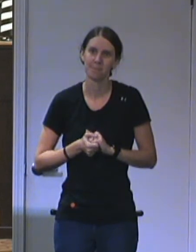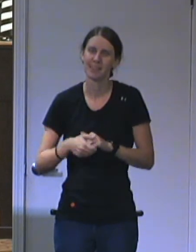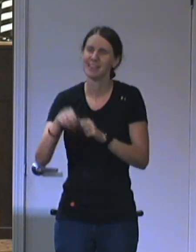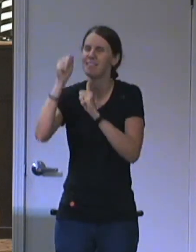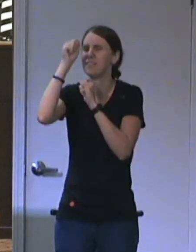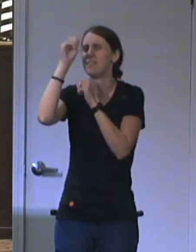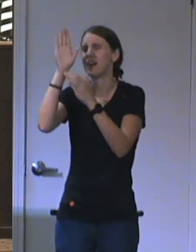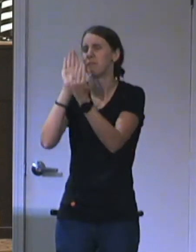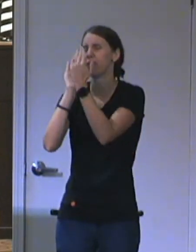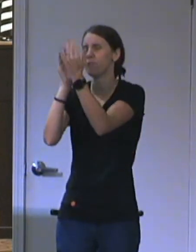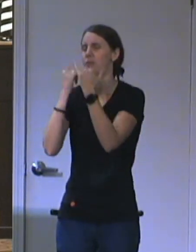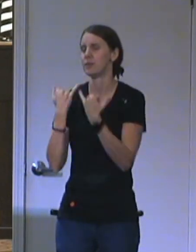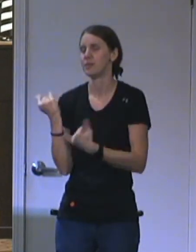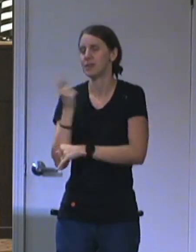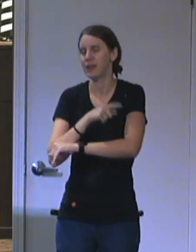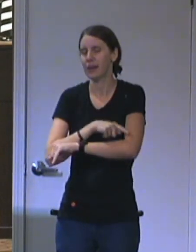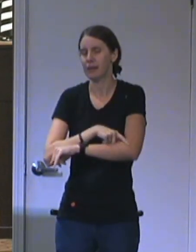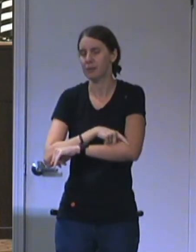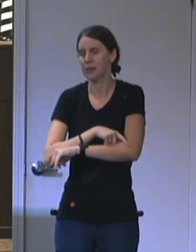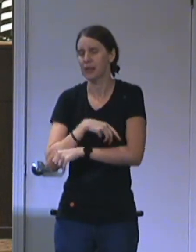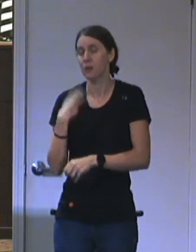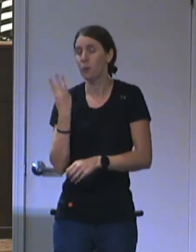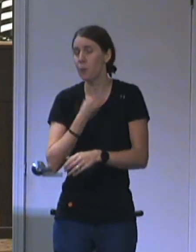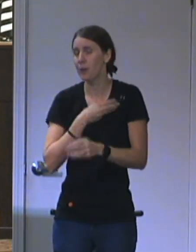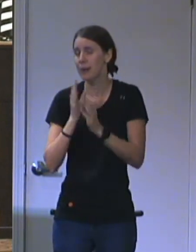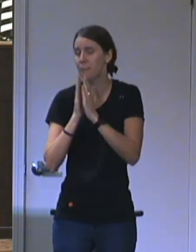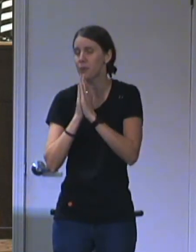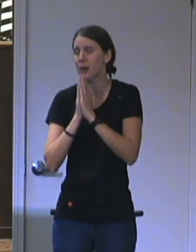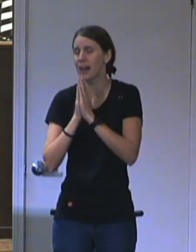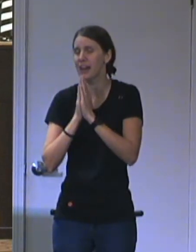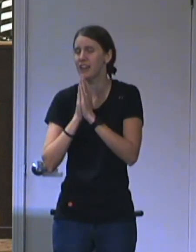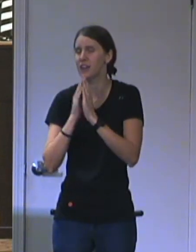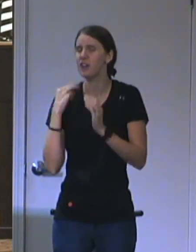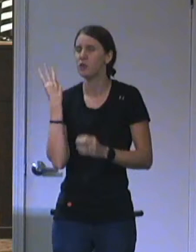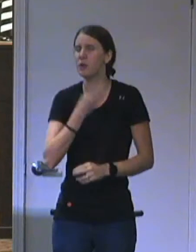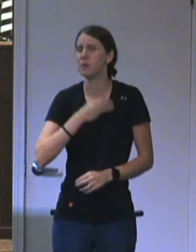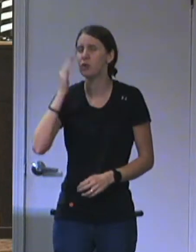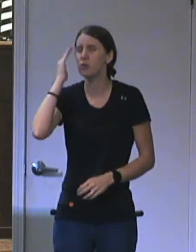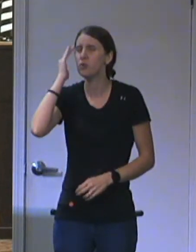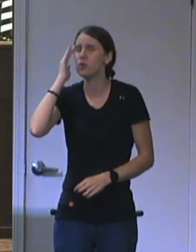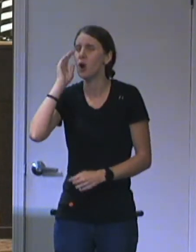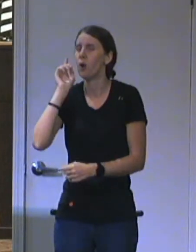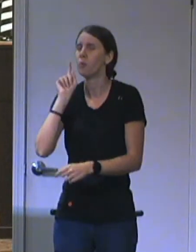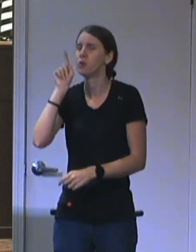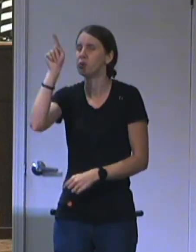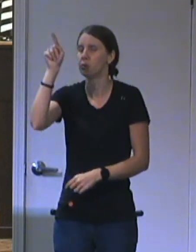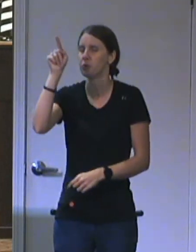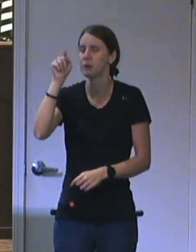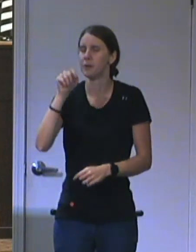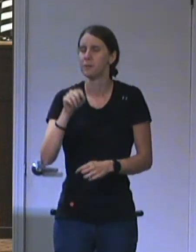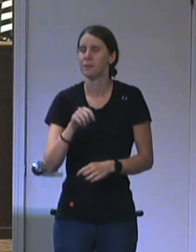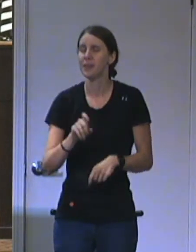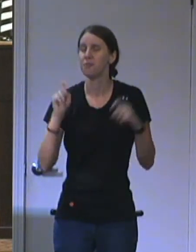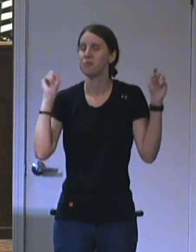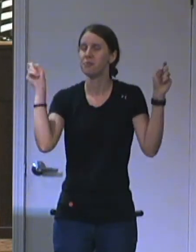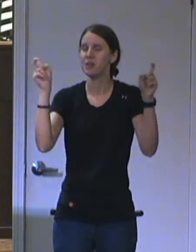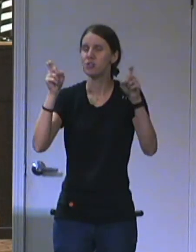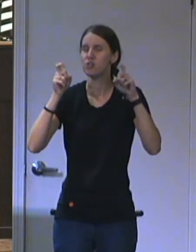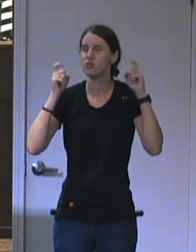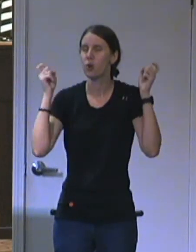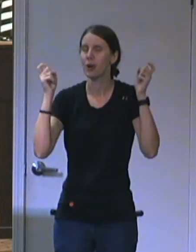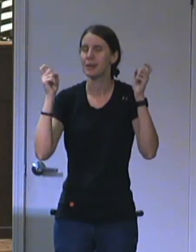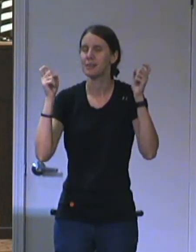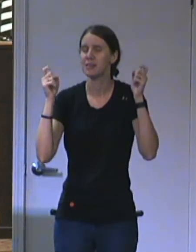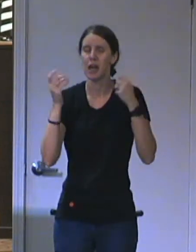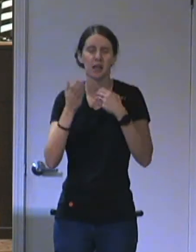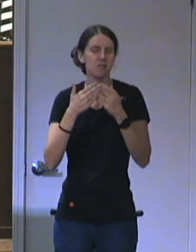Father, as we come before you today, we pray that we would know you in this way. We would be able to rejoice